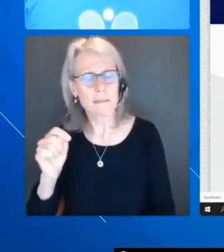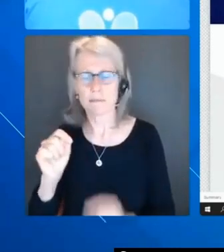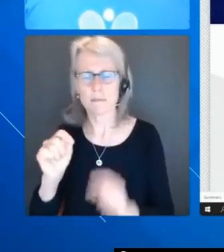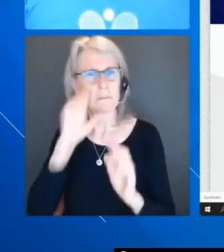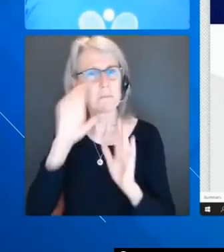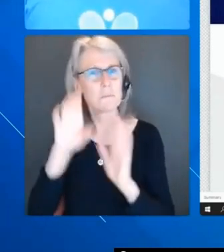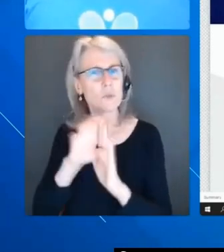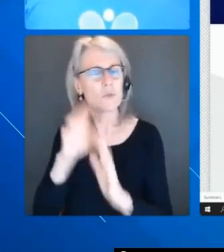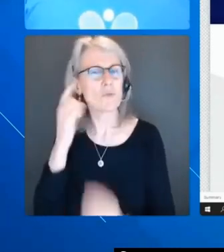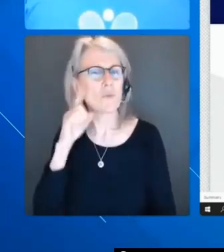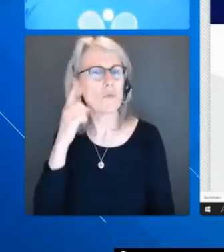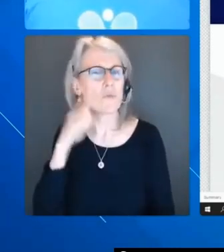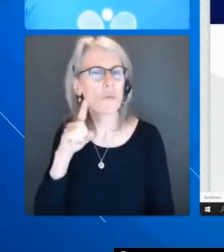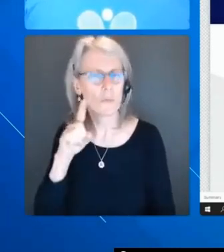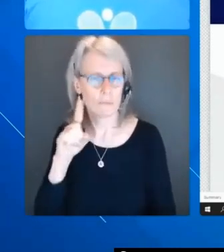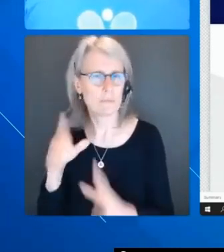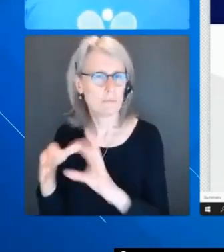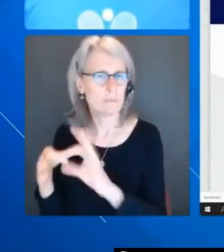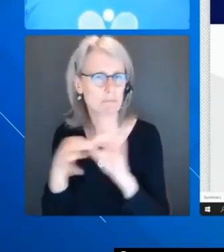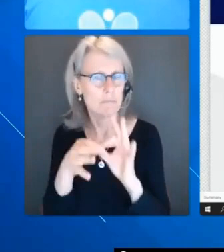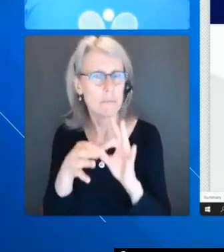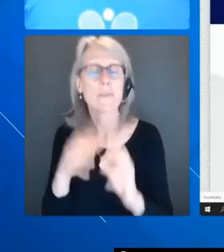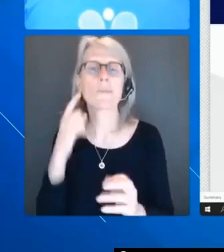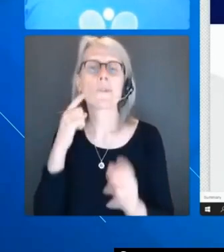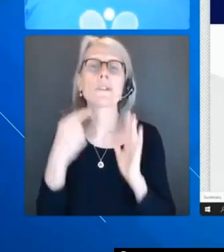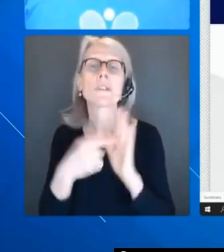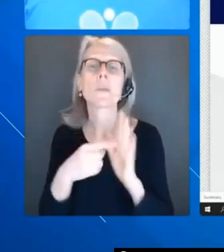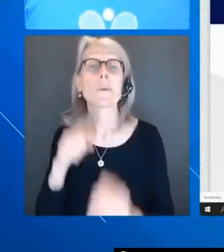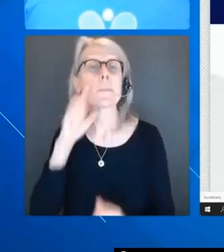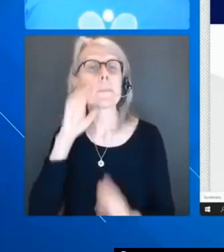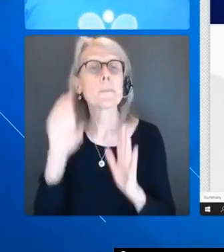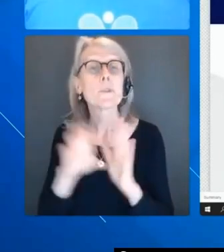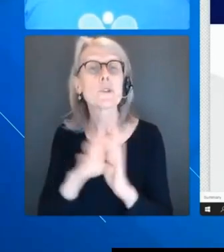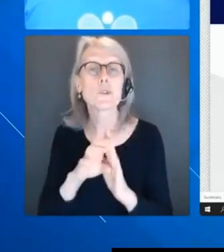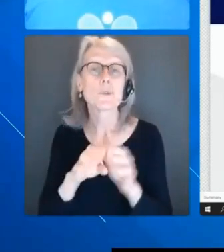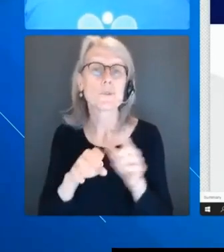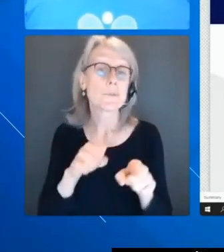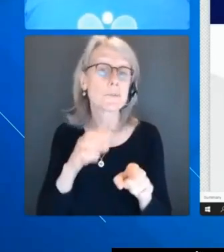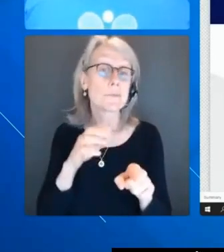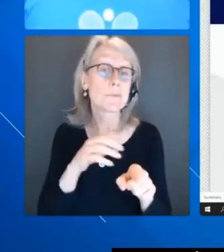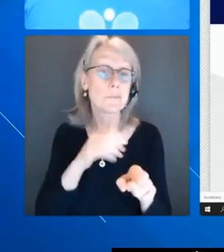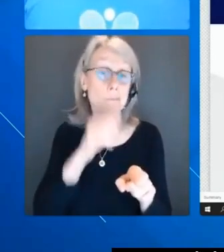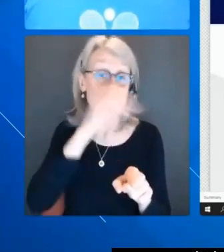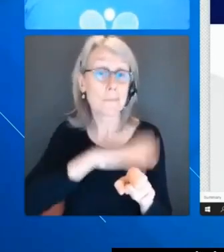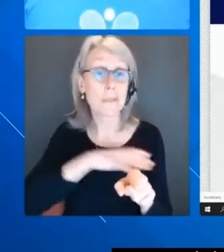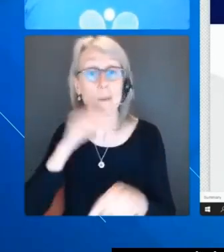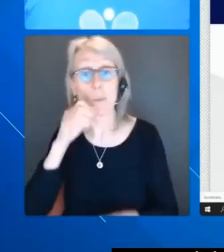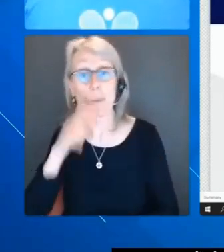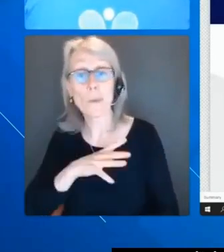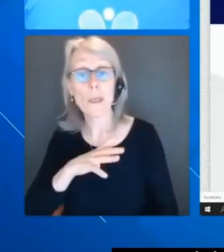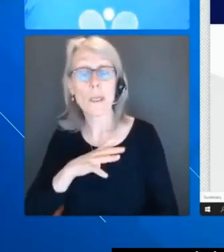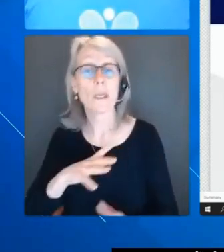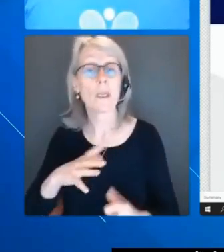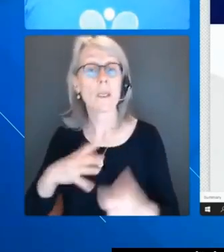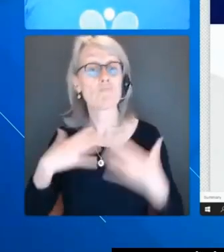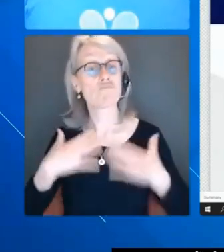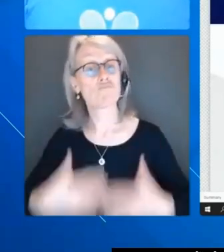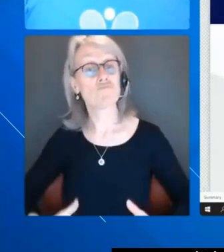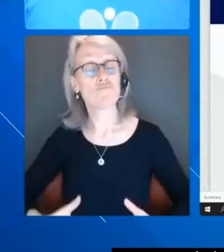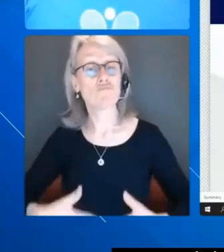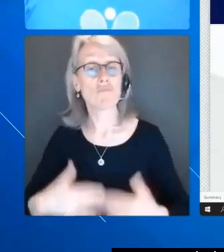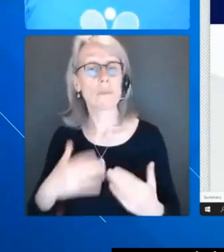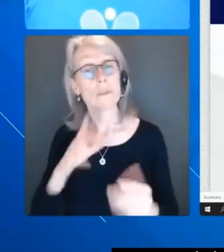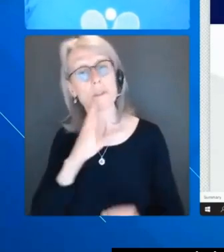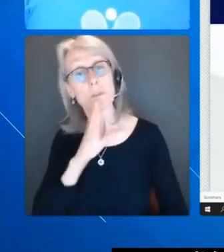you can see here in this example, maybe there's a man or a woman in a navy suit jacket speaking to a crowd